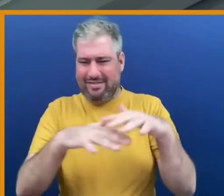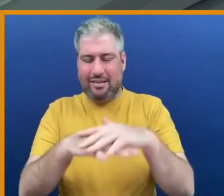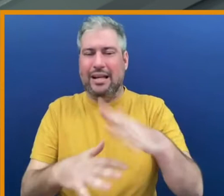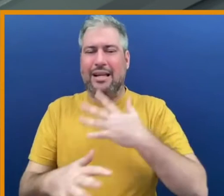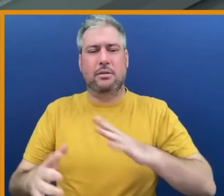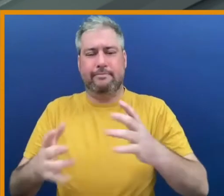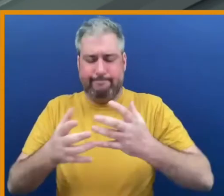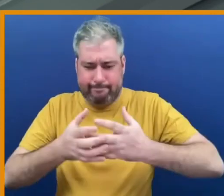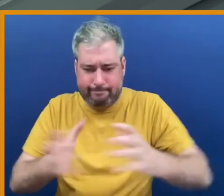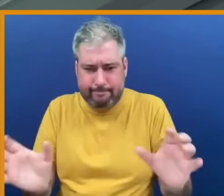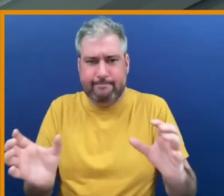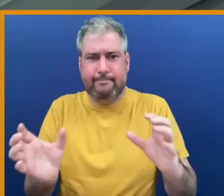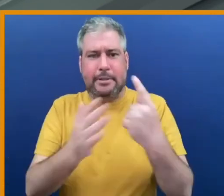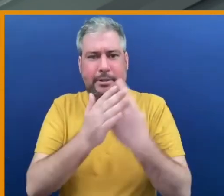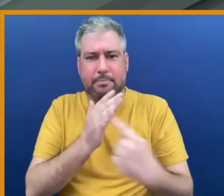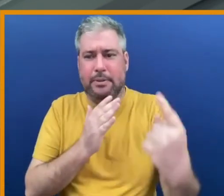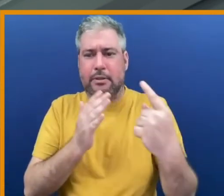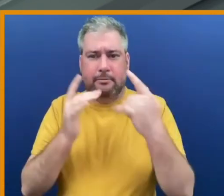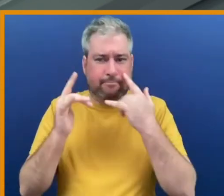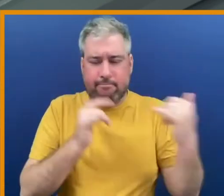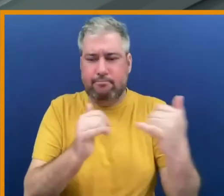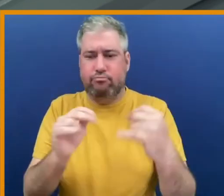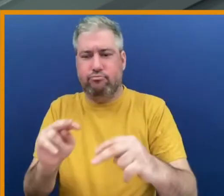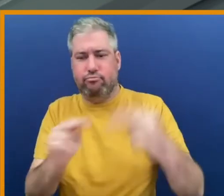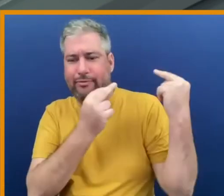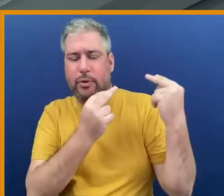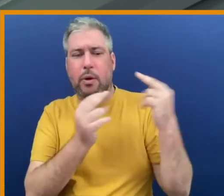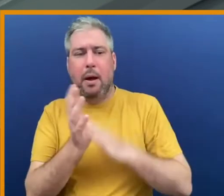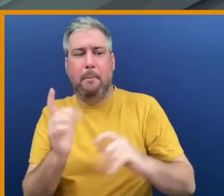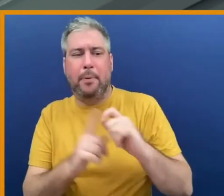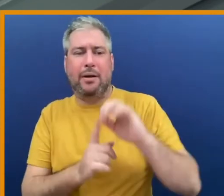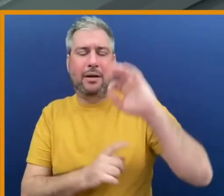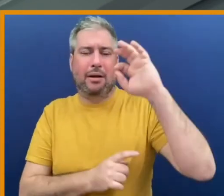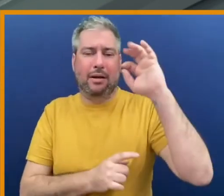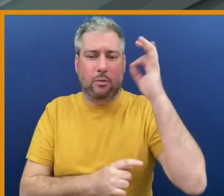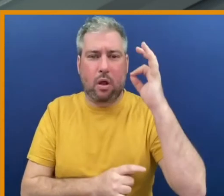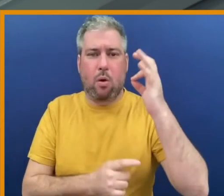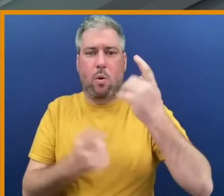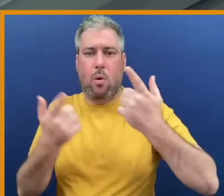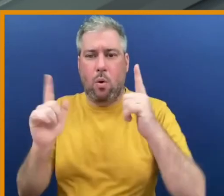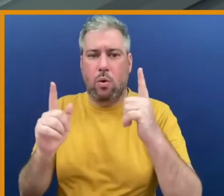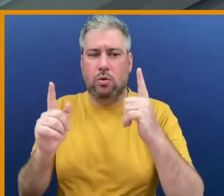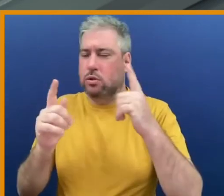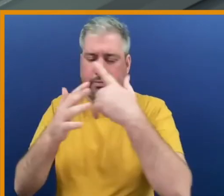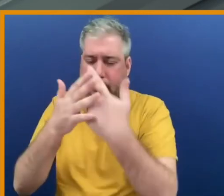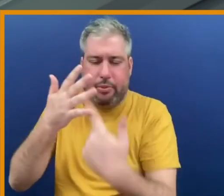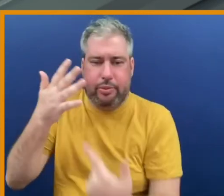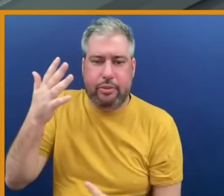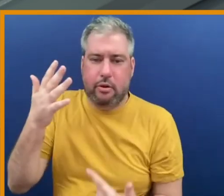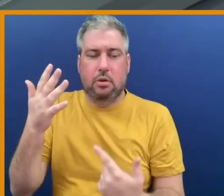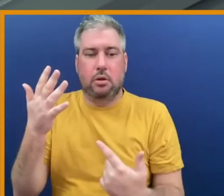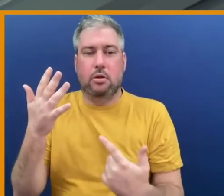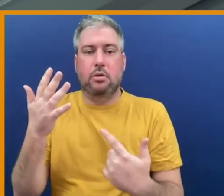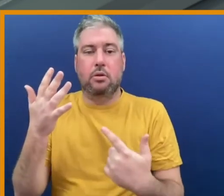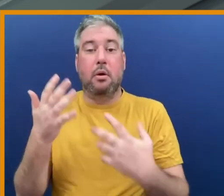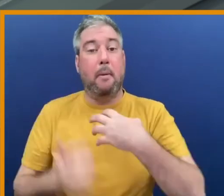other positions that I can't think of at the moment, mayors do, in order to ensure that the rules aren't being broken. And when the rules are broken, that